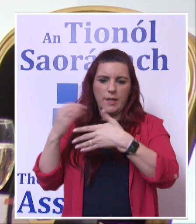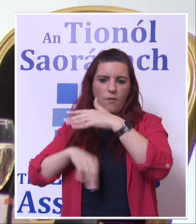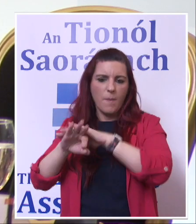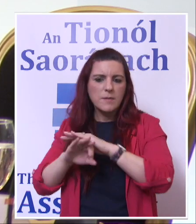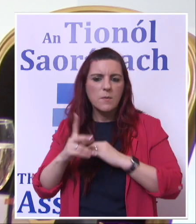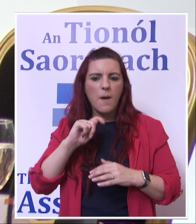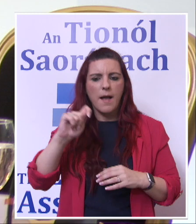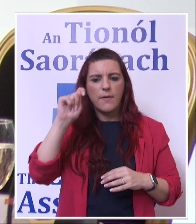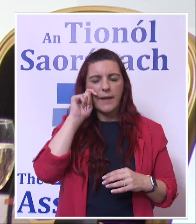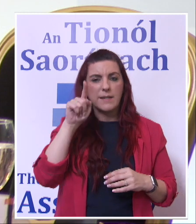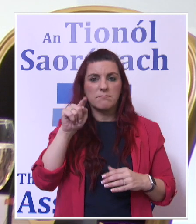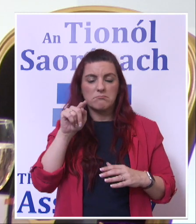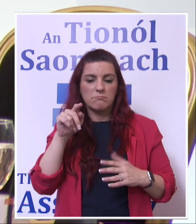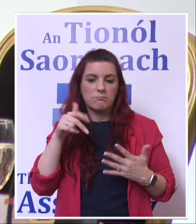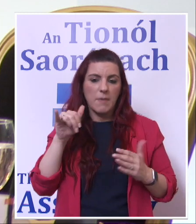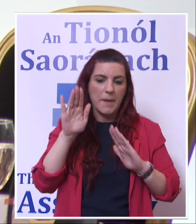is it lack of interest? ?